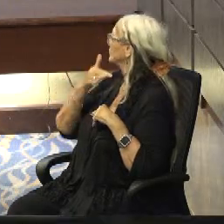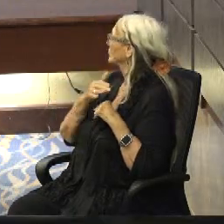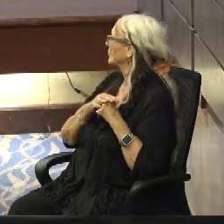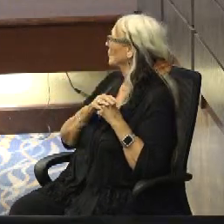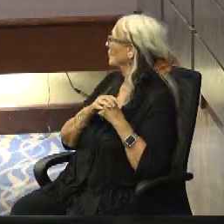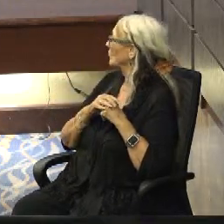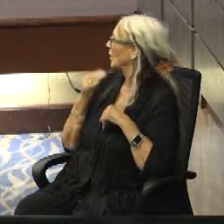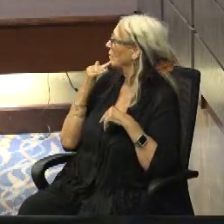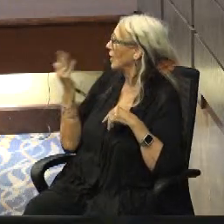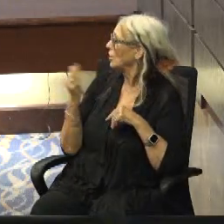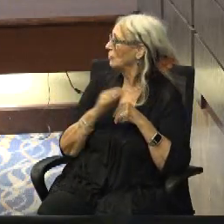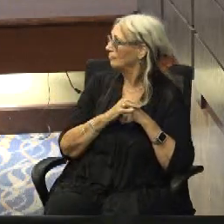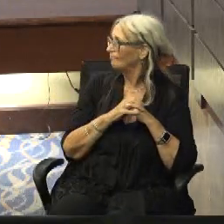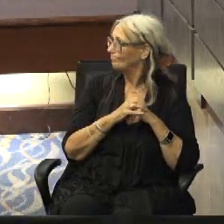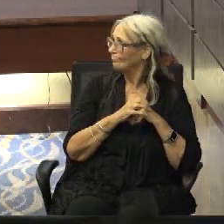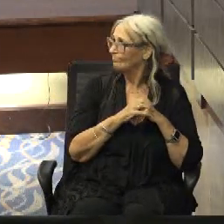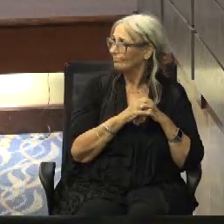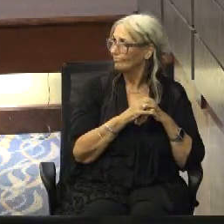Thanks, guys.